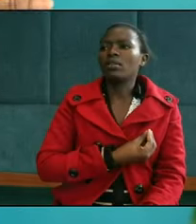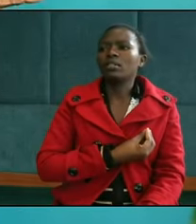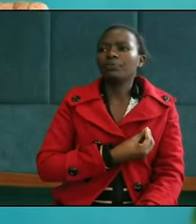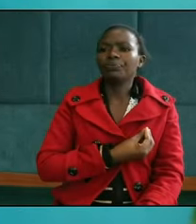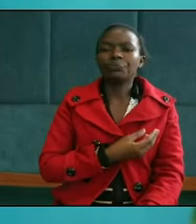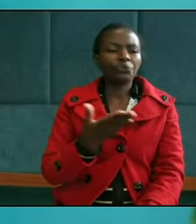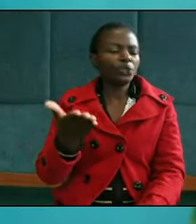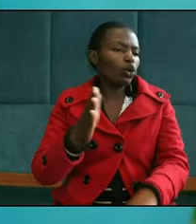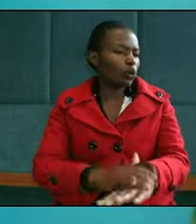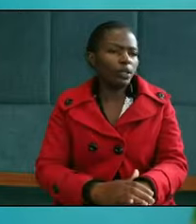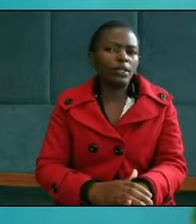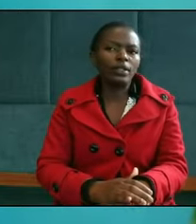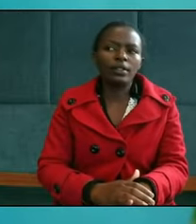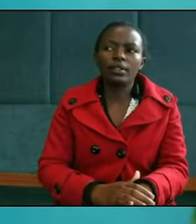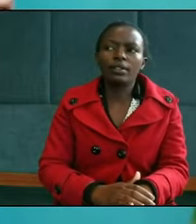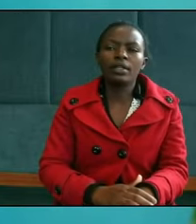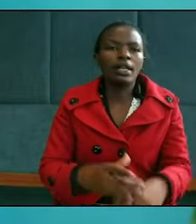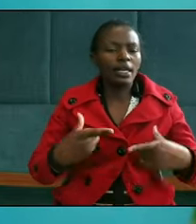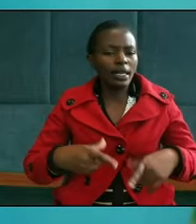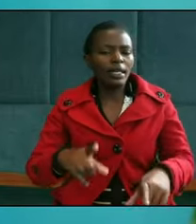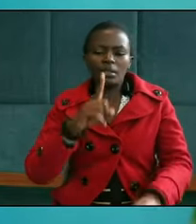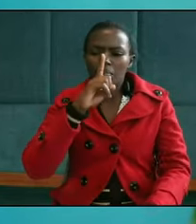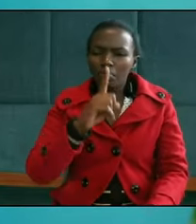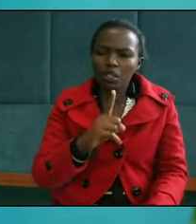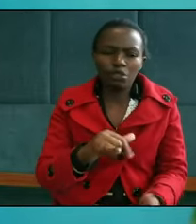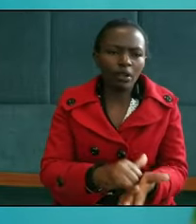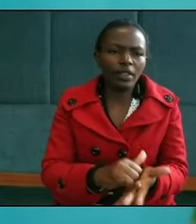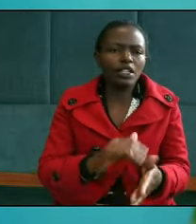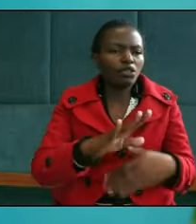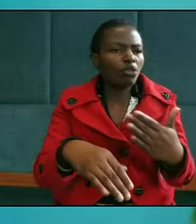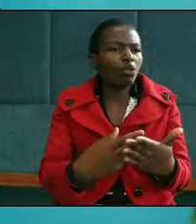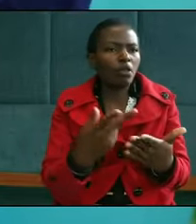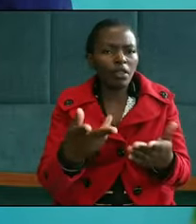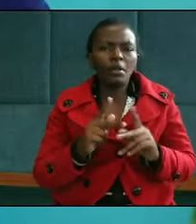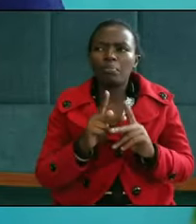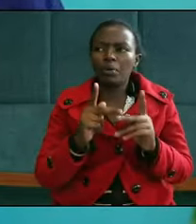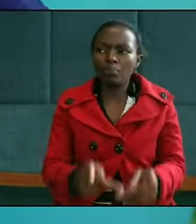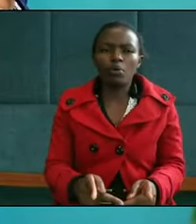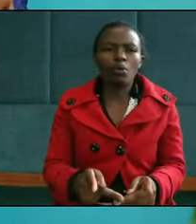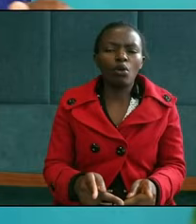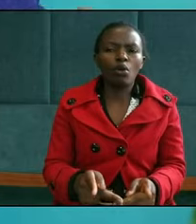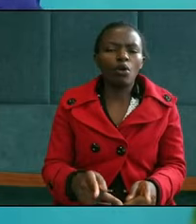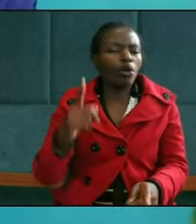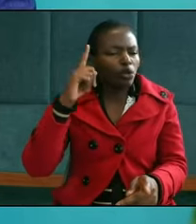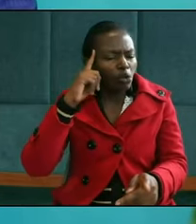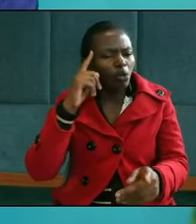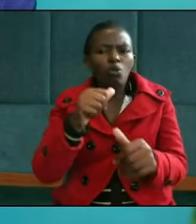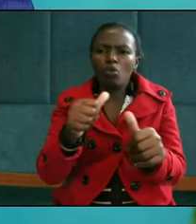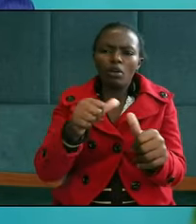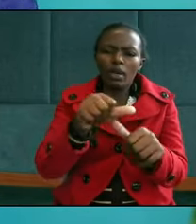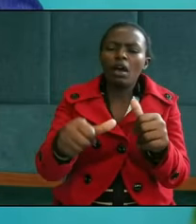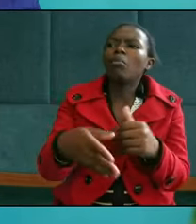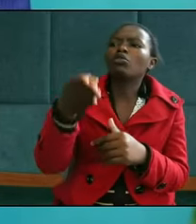It is good, but let us make sure everybody is on board. In matter salvation,